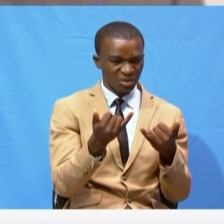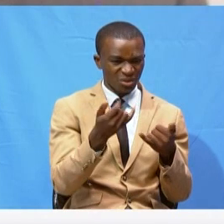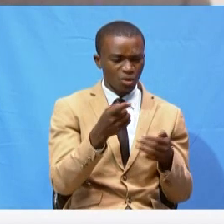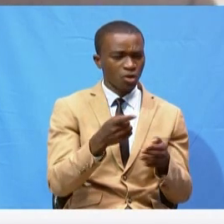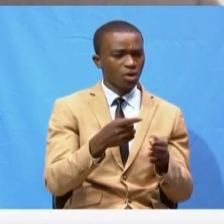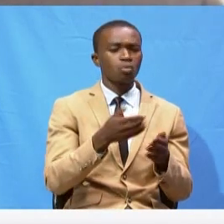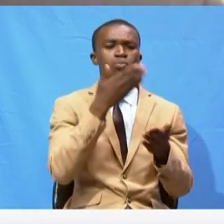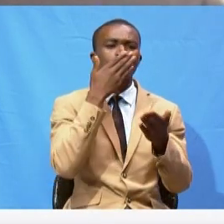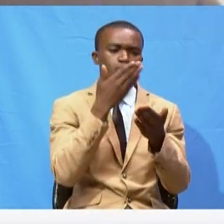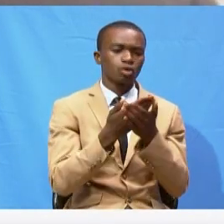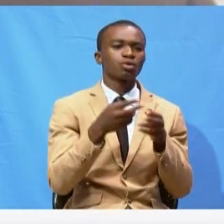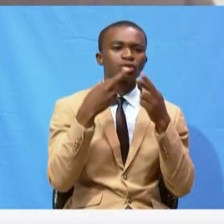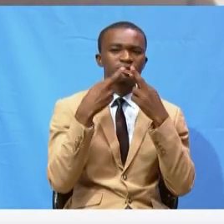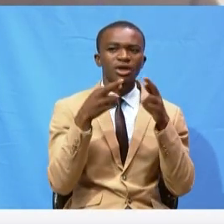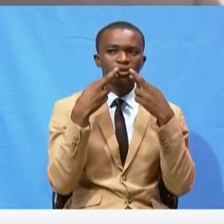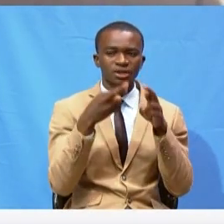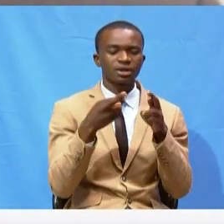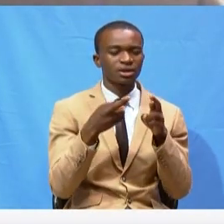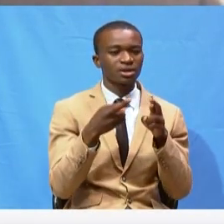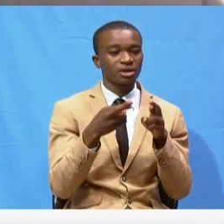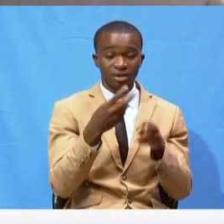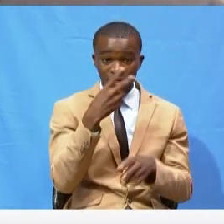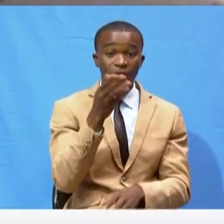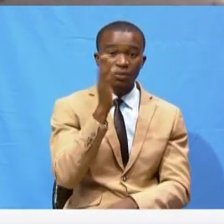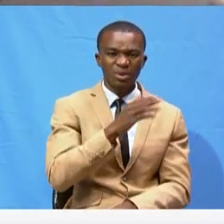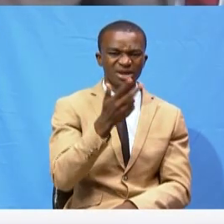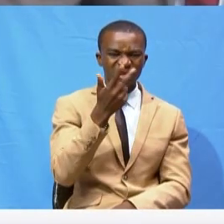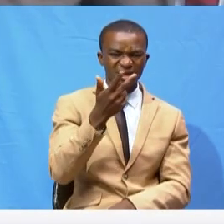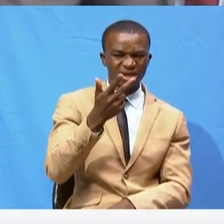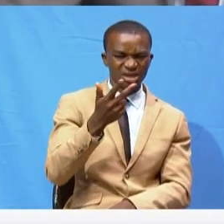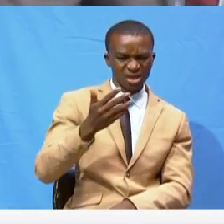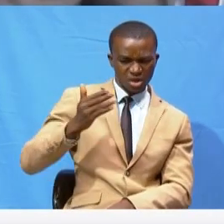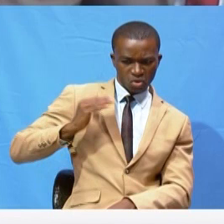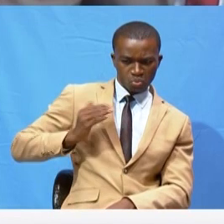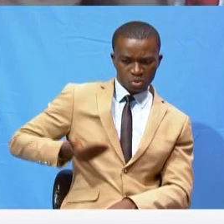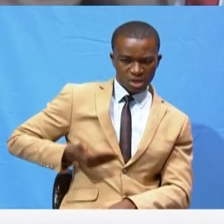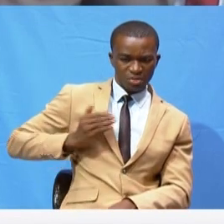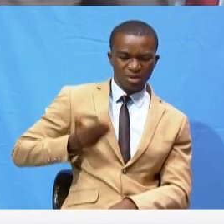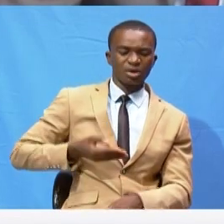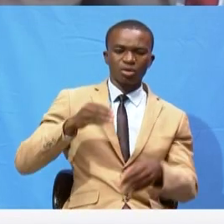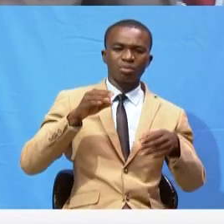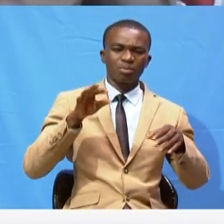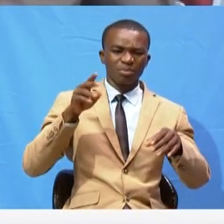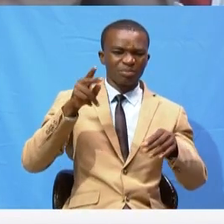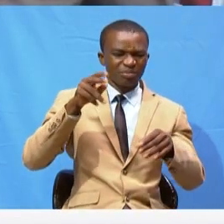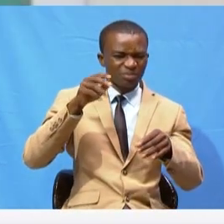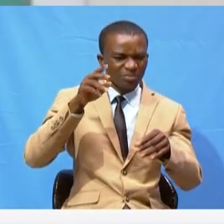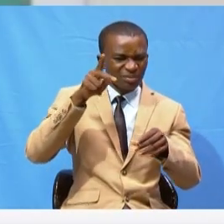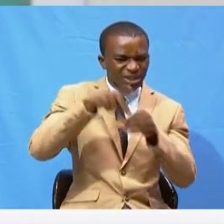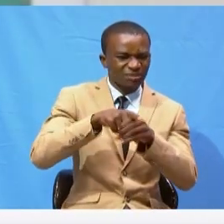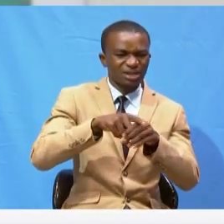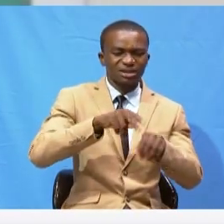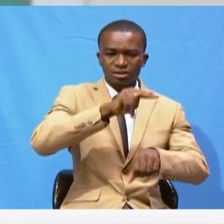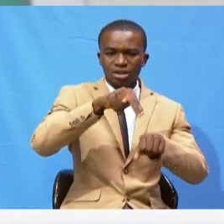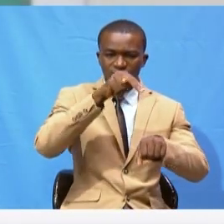been seen where three of our women teams are now participating in Women's National League North.